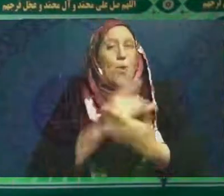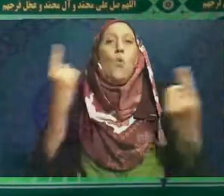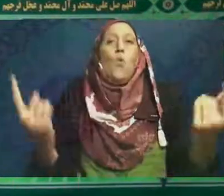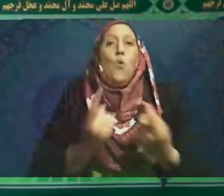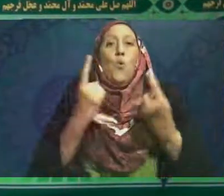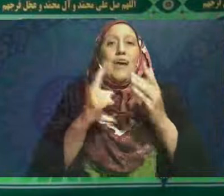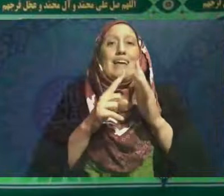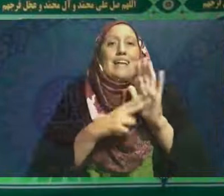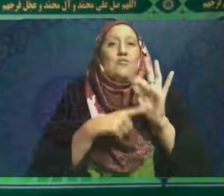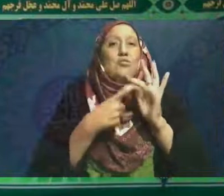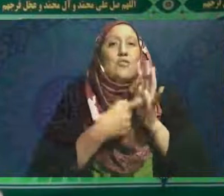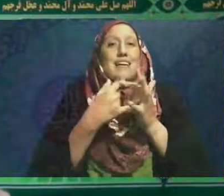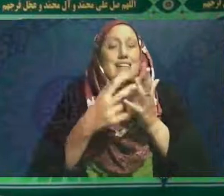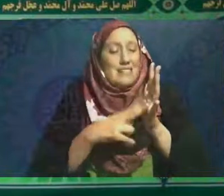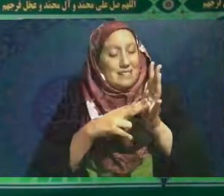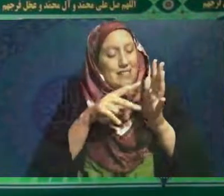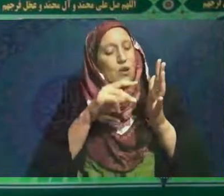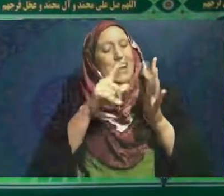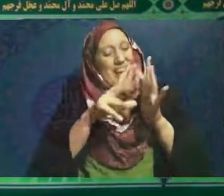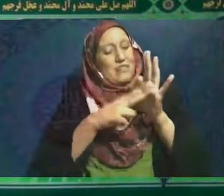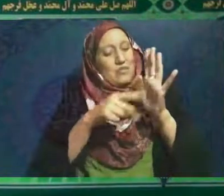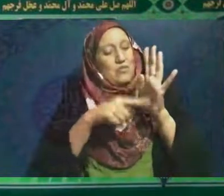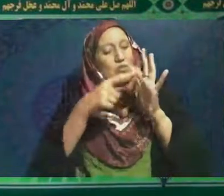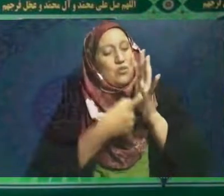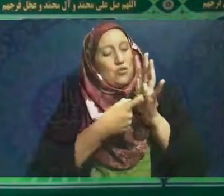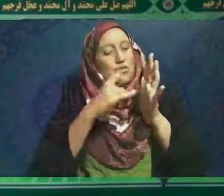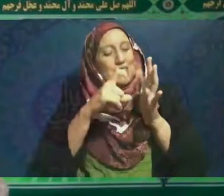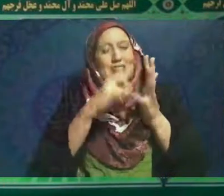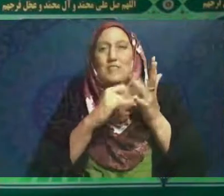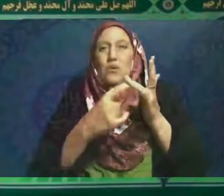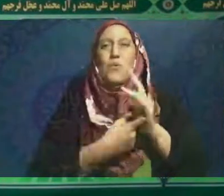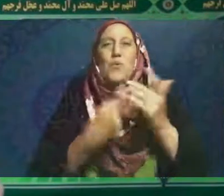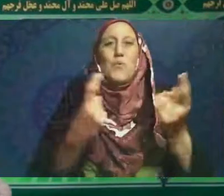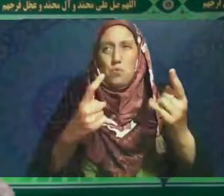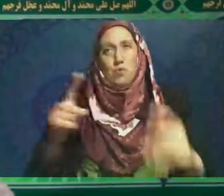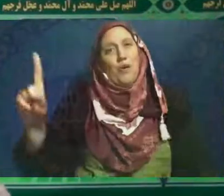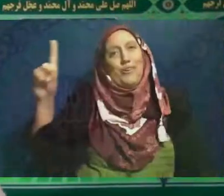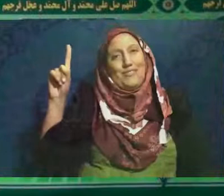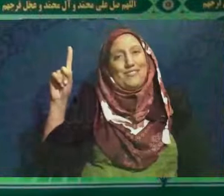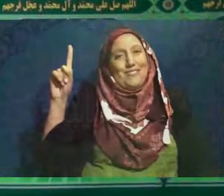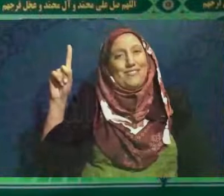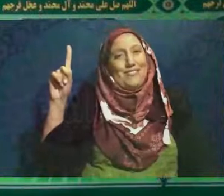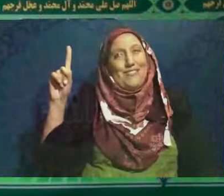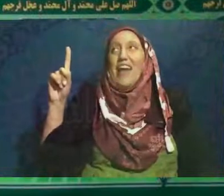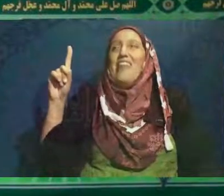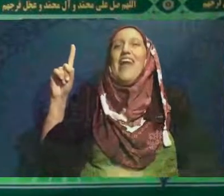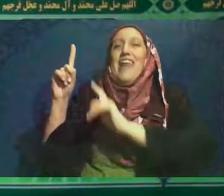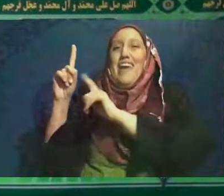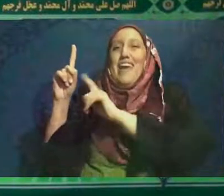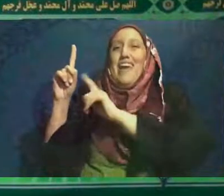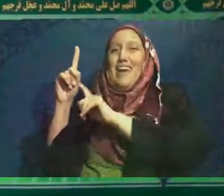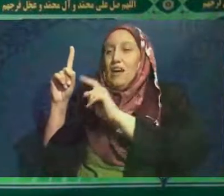Almighty God, as we learned tonight, has delegated certain people who meet certain criteria. He has given